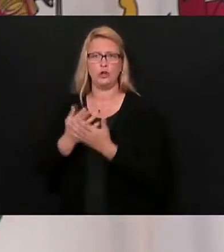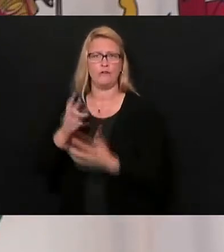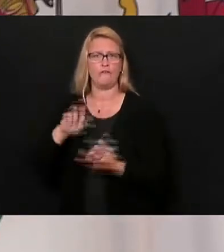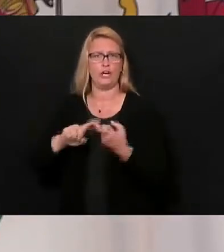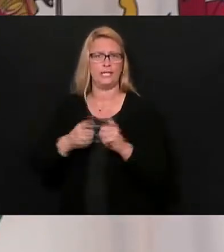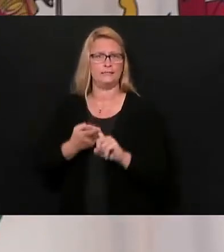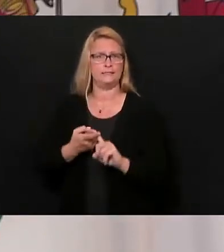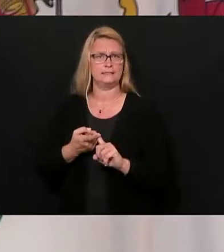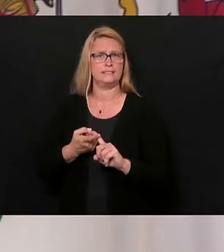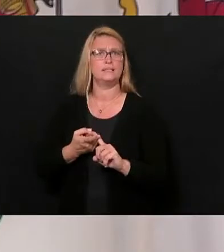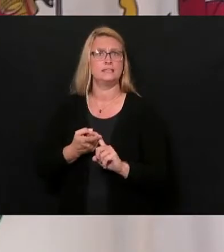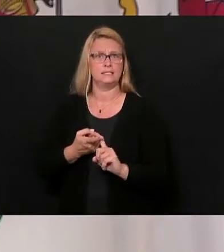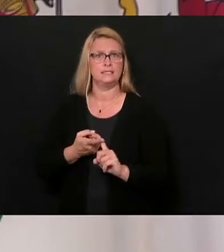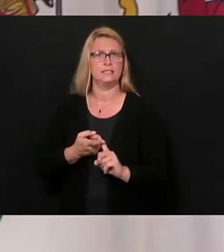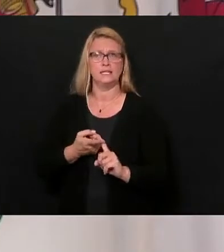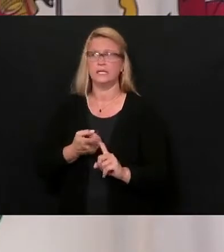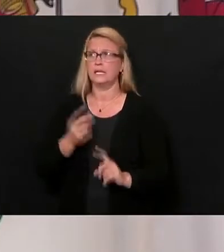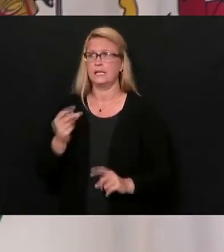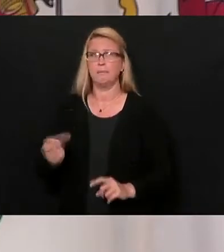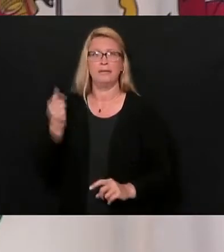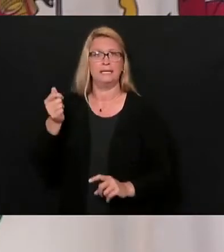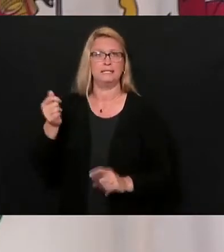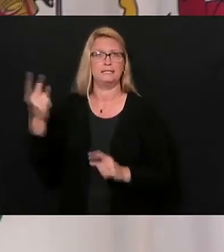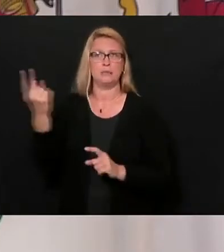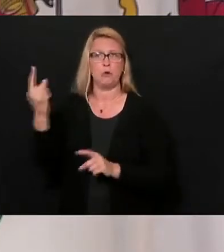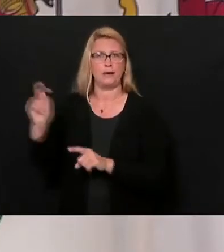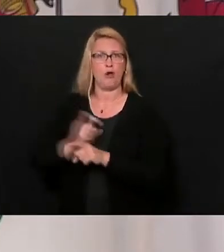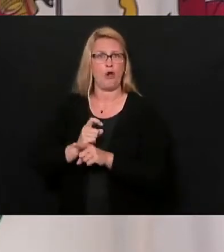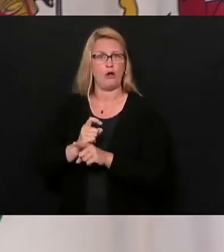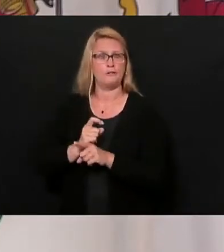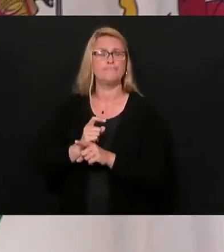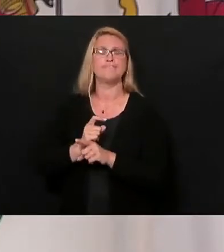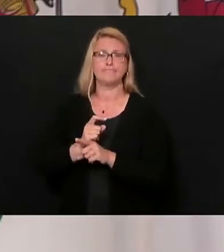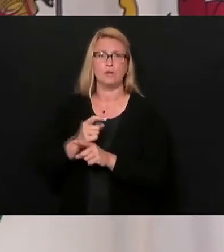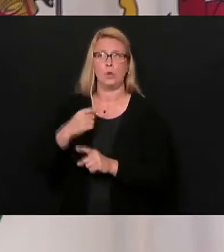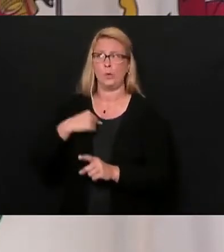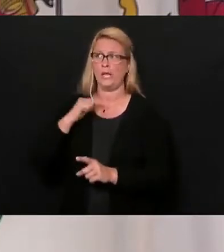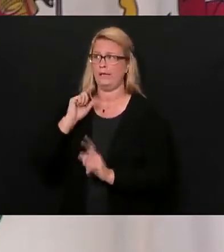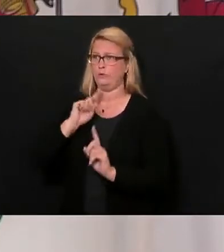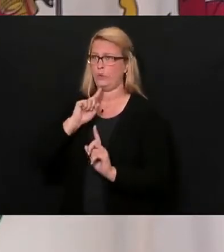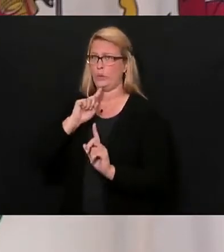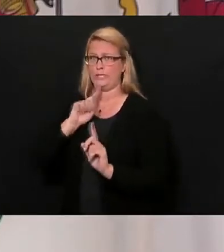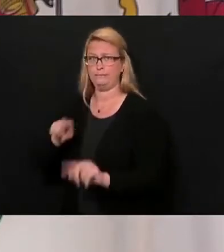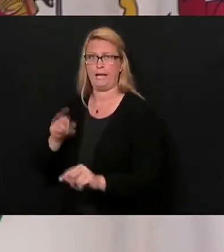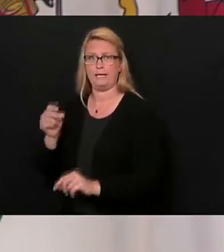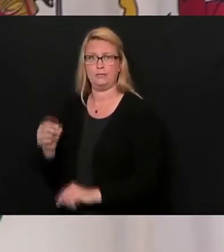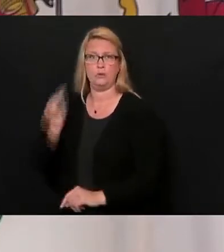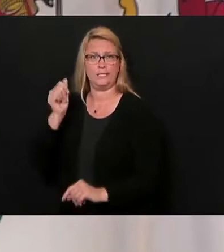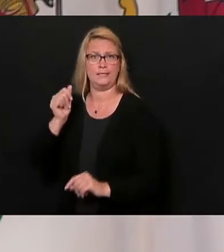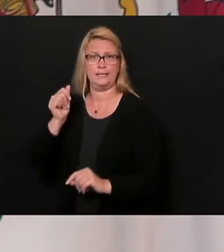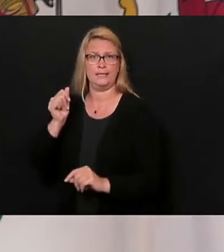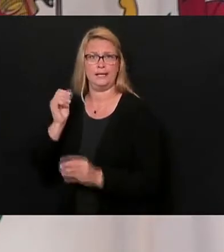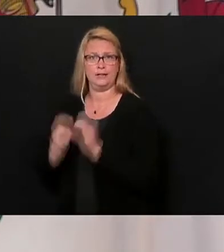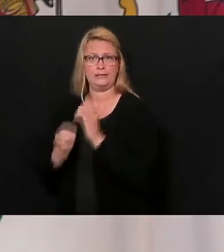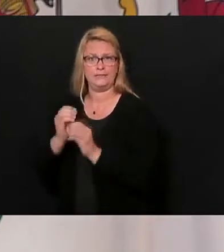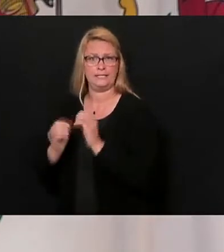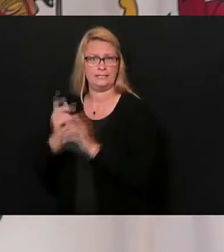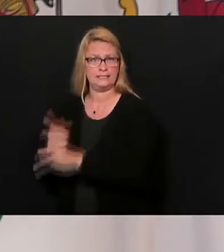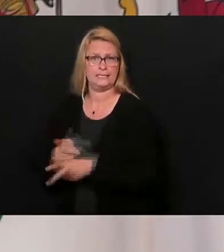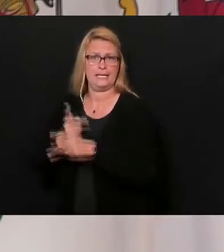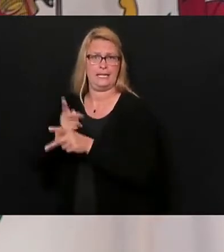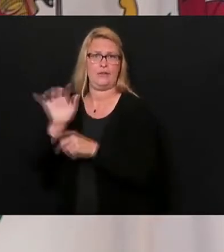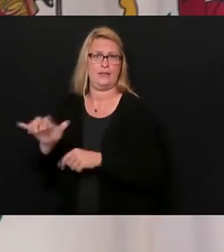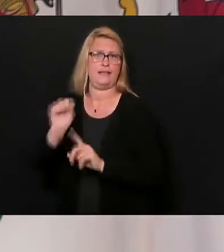And the second that I got a call, you know, we ran to the fire, and that's what we'll do and do always